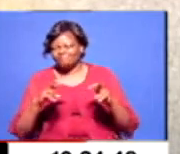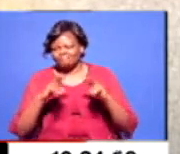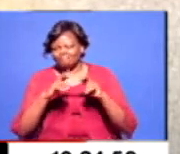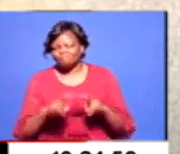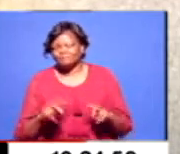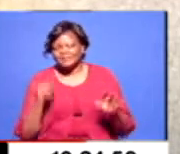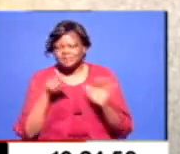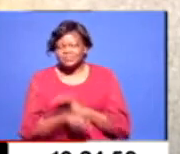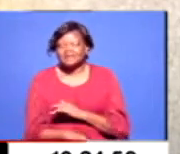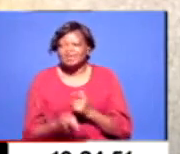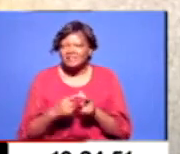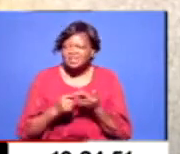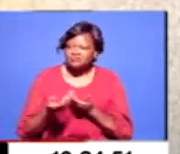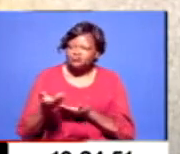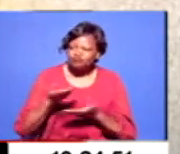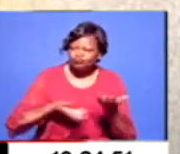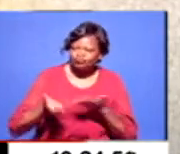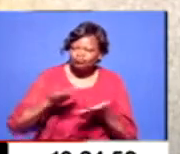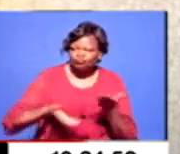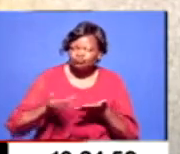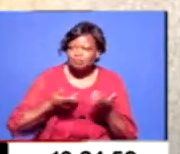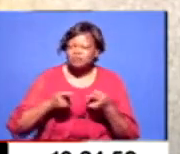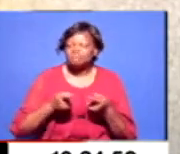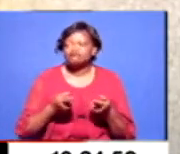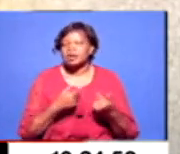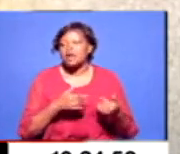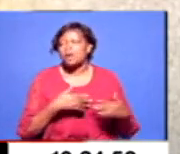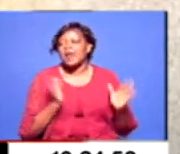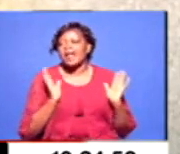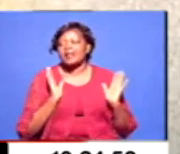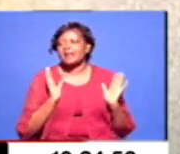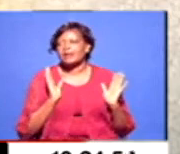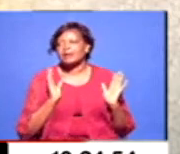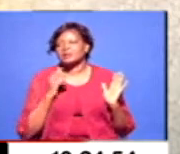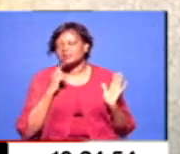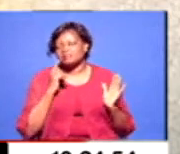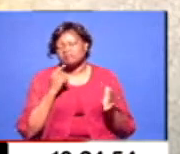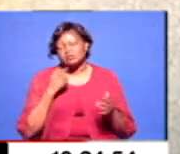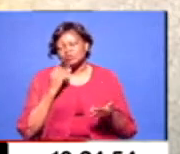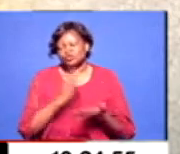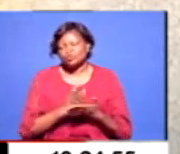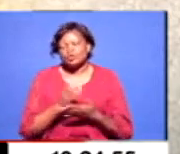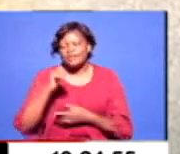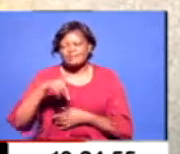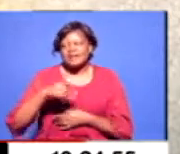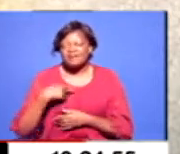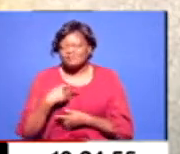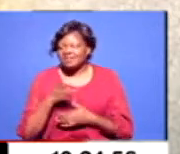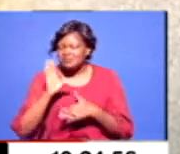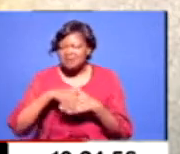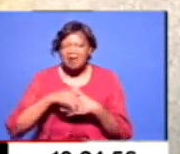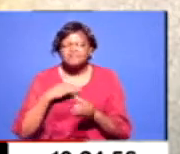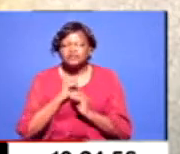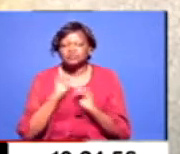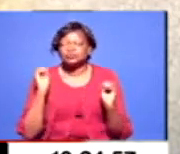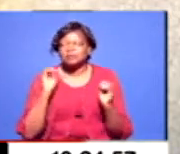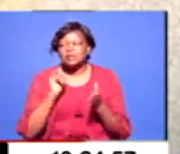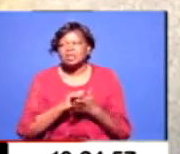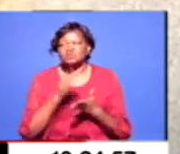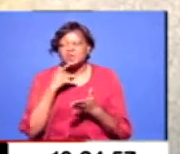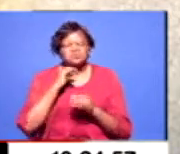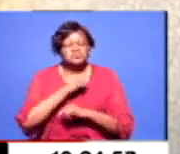in conversations, she opened up and said, I'm on my menses. I can't afford sanitary towels. That's why I'm not in